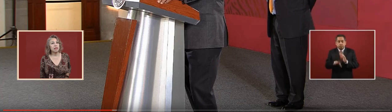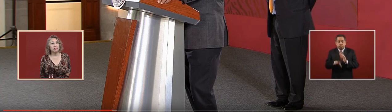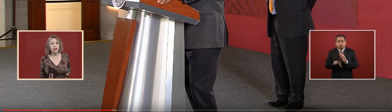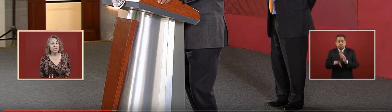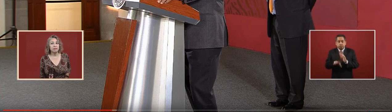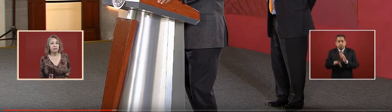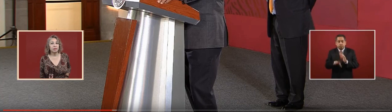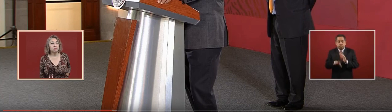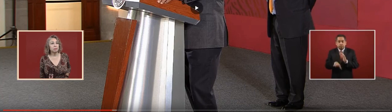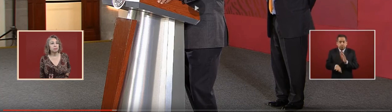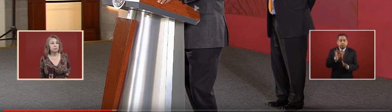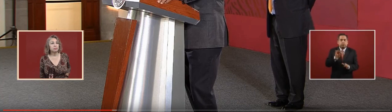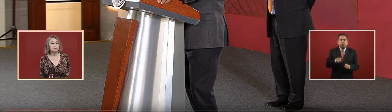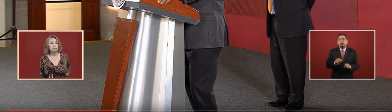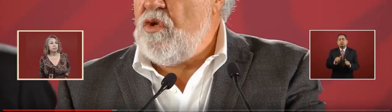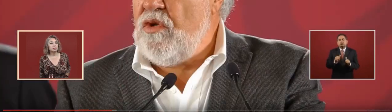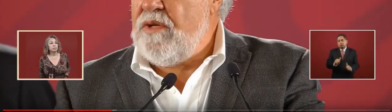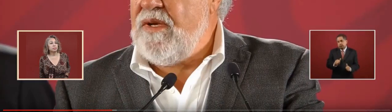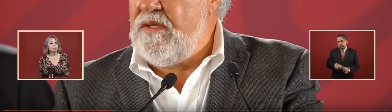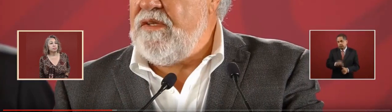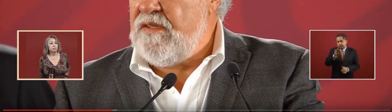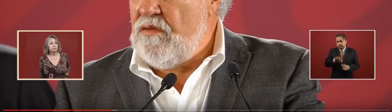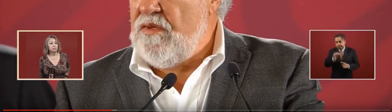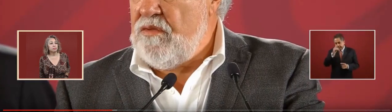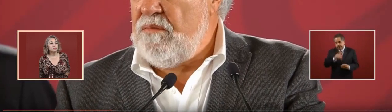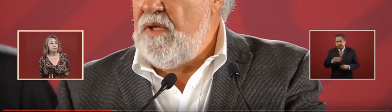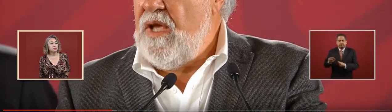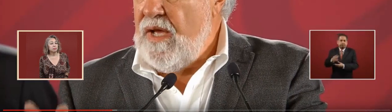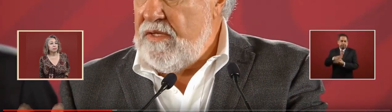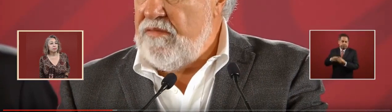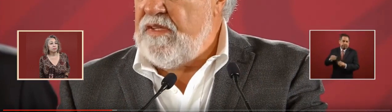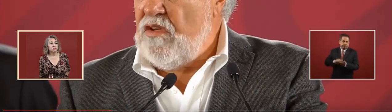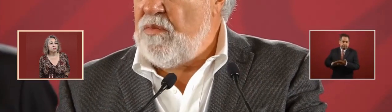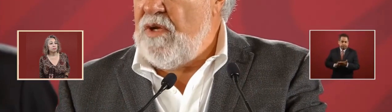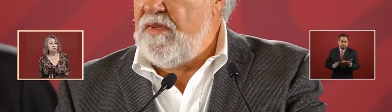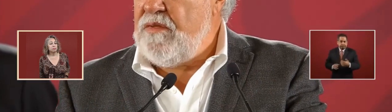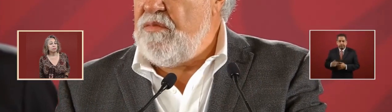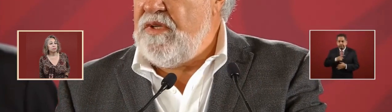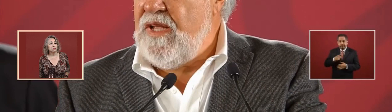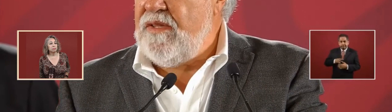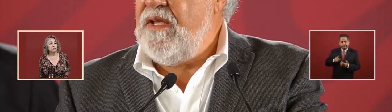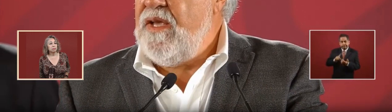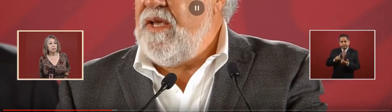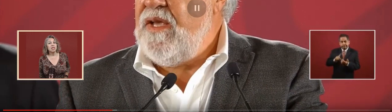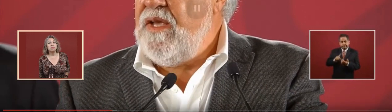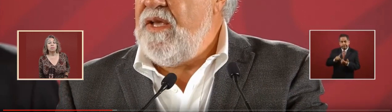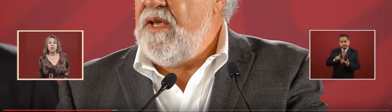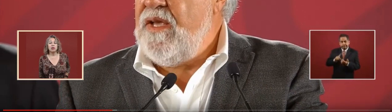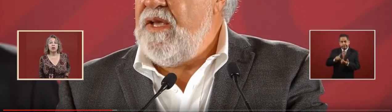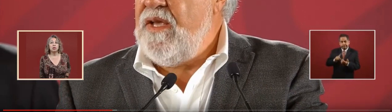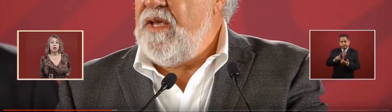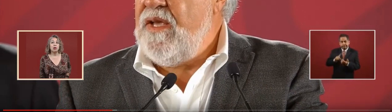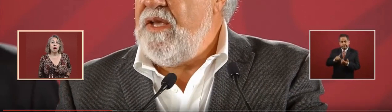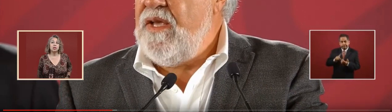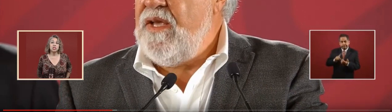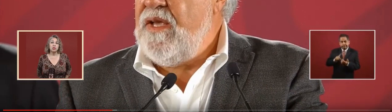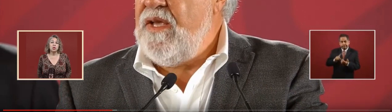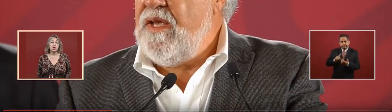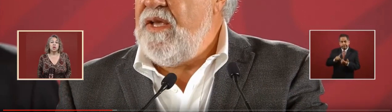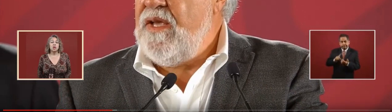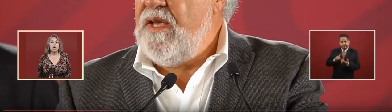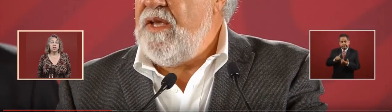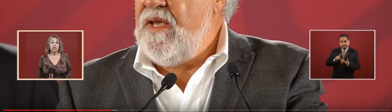punctual and effective. Para no solo revertir esta situación, hay que enfrentar los problemas de impunidad. But